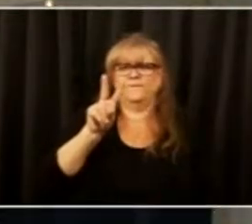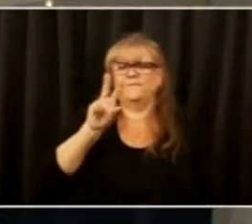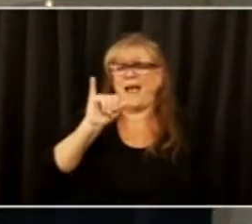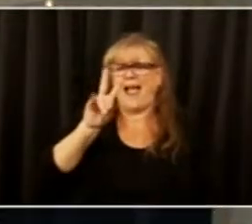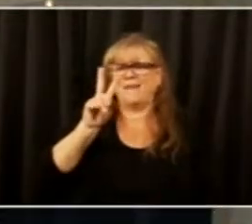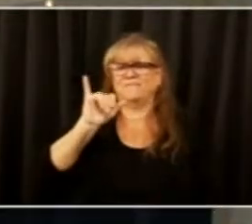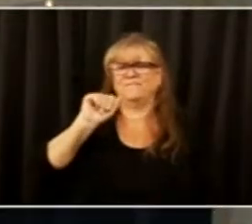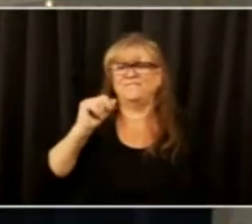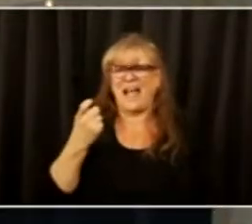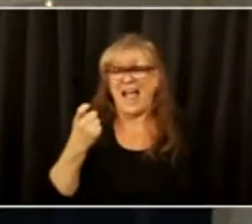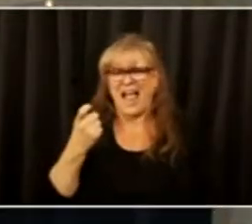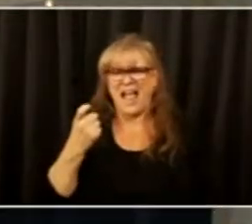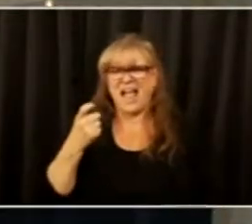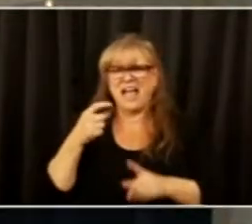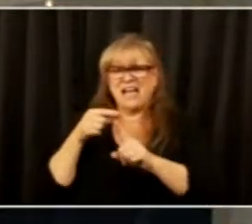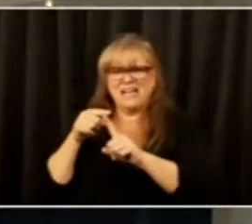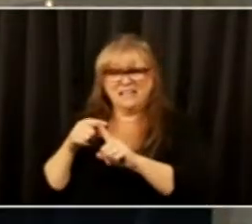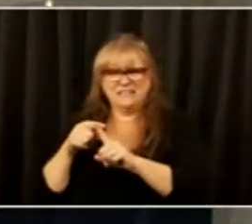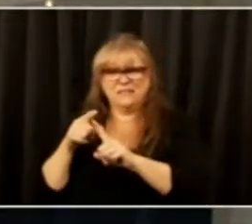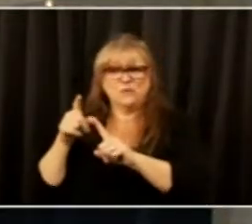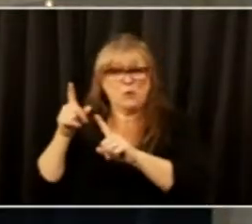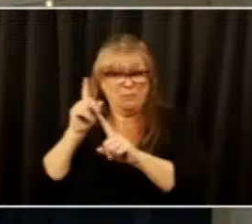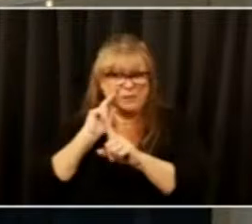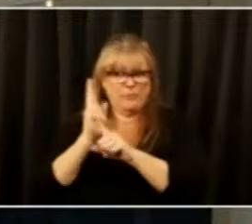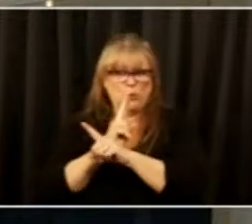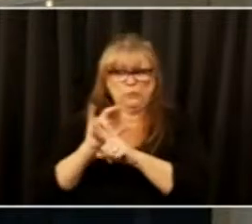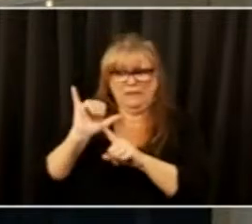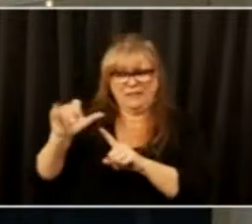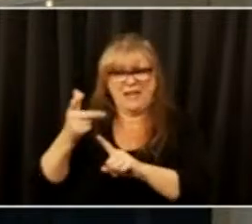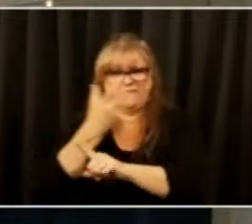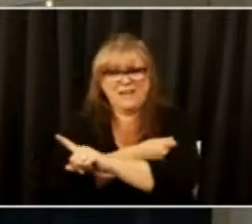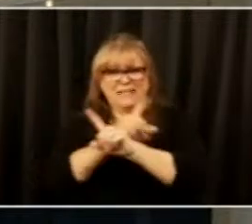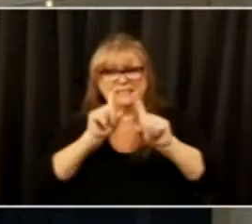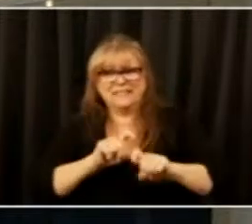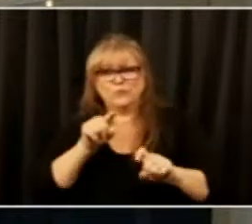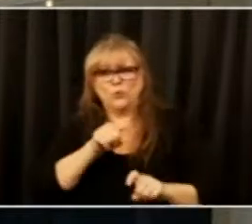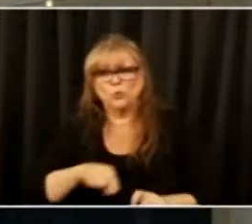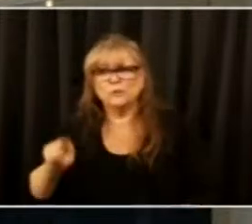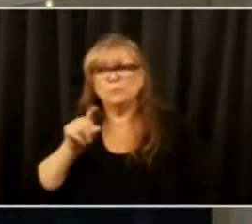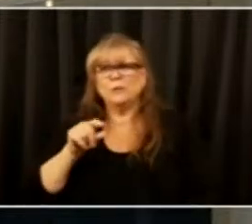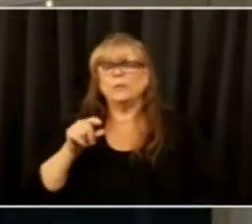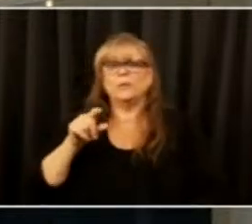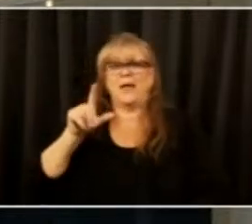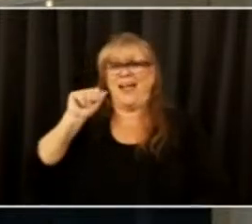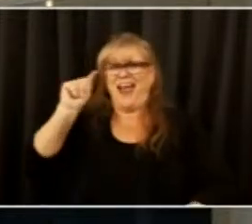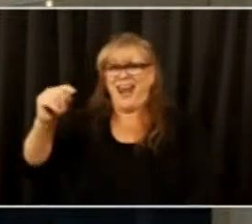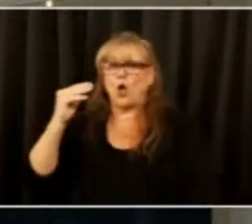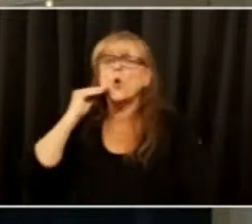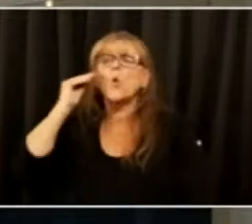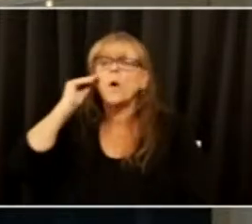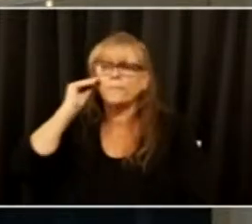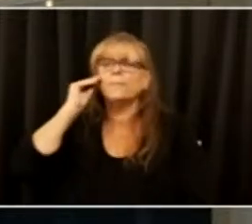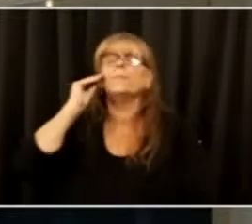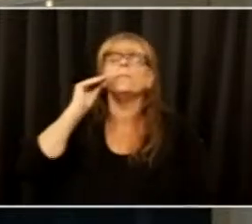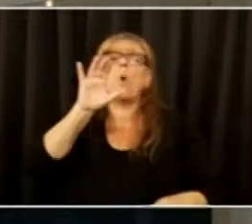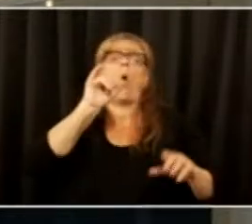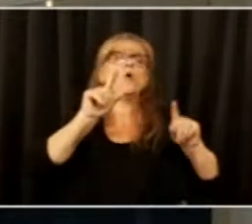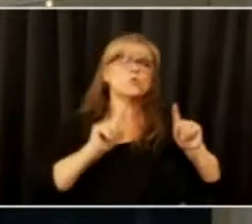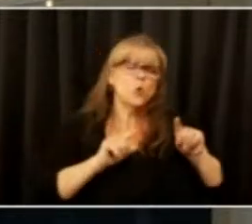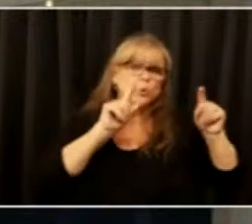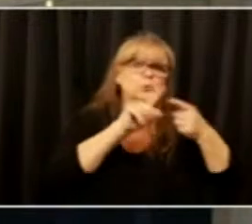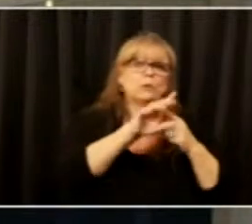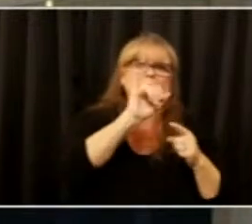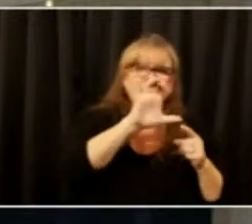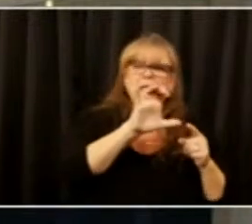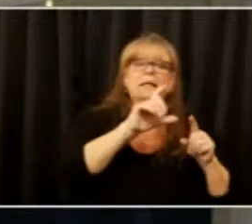to use those tests, or should they find their local community site to get tested now that there's this little discrepancy going on with them saying that the state didn't pay them